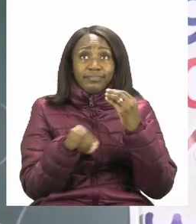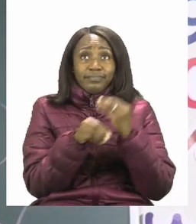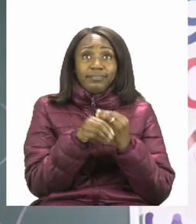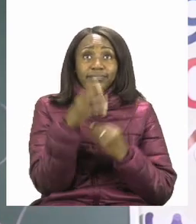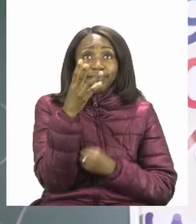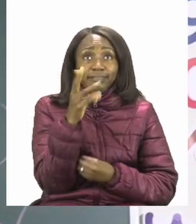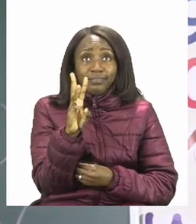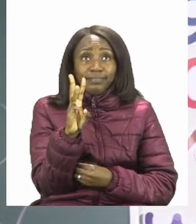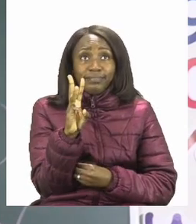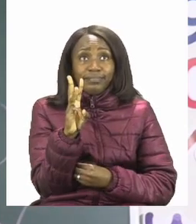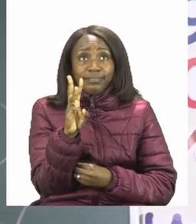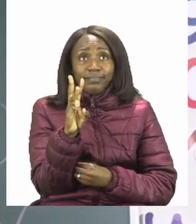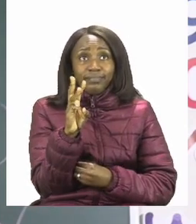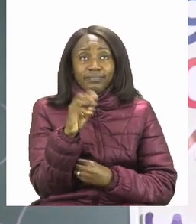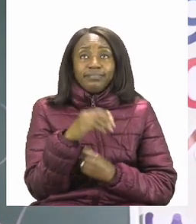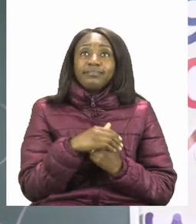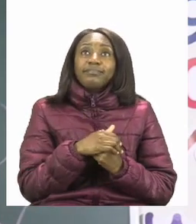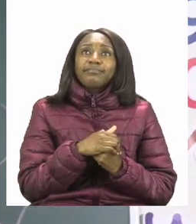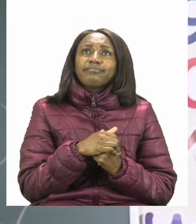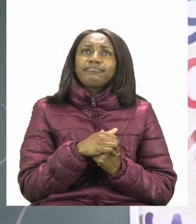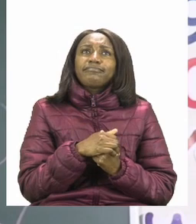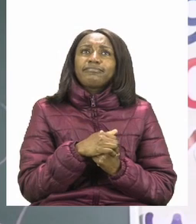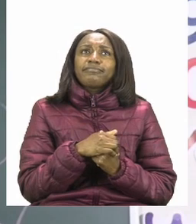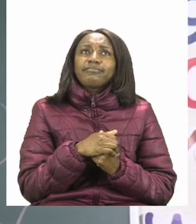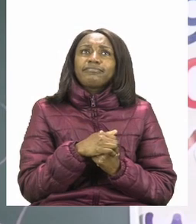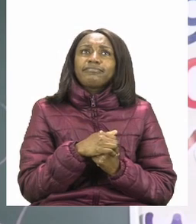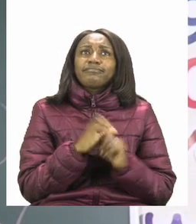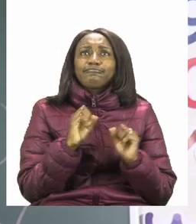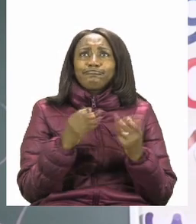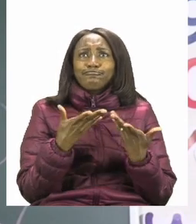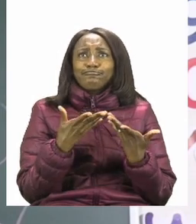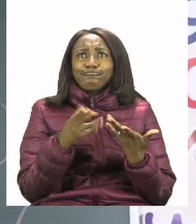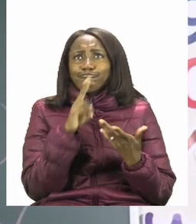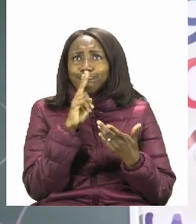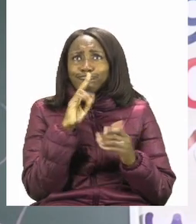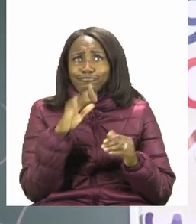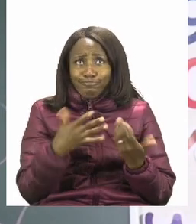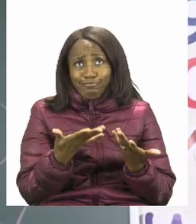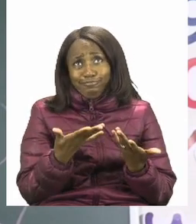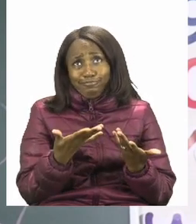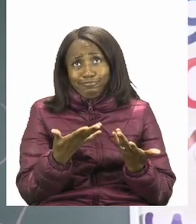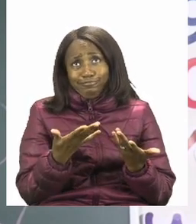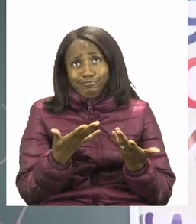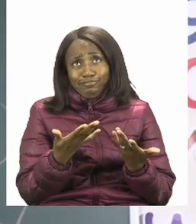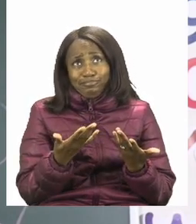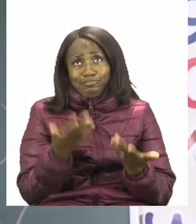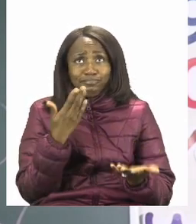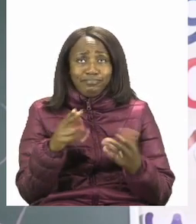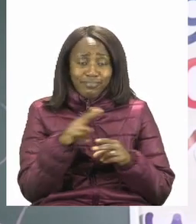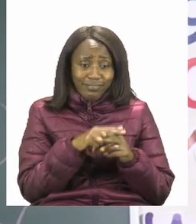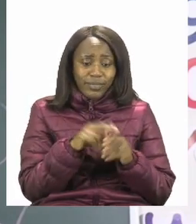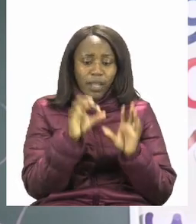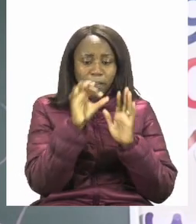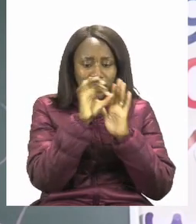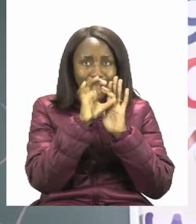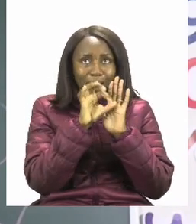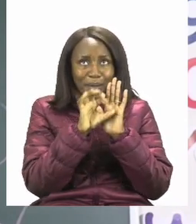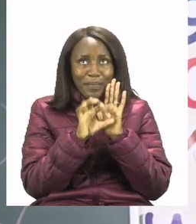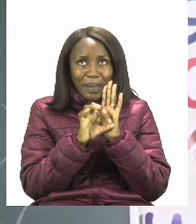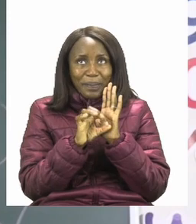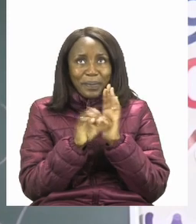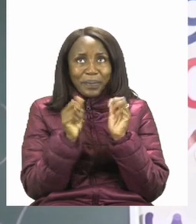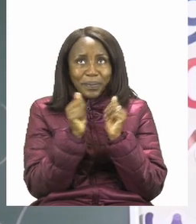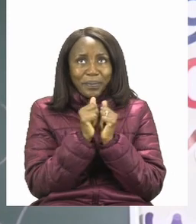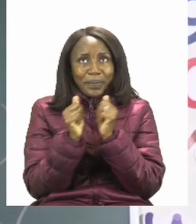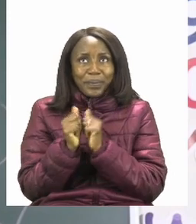6. For us to get our answer, we can count on or use counters or the number line.